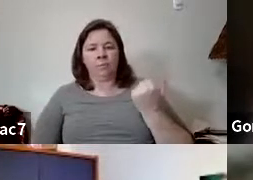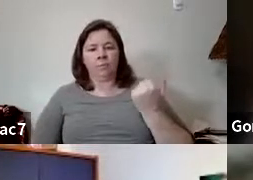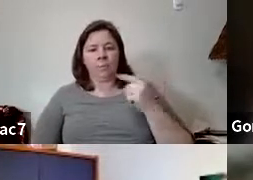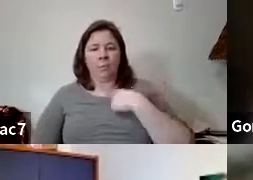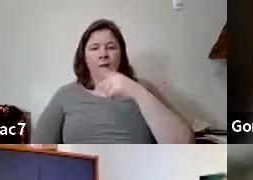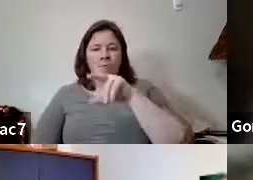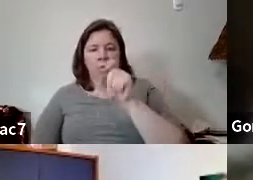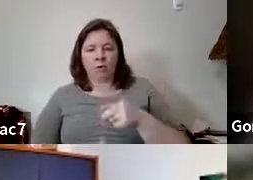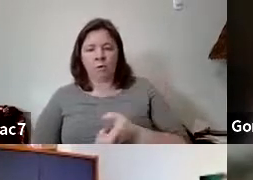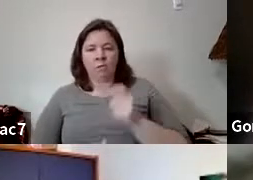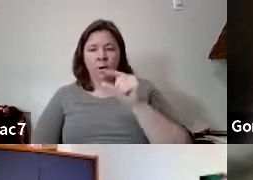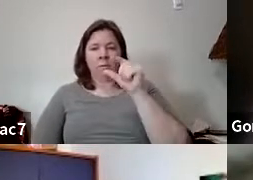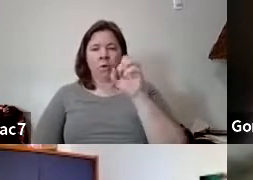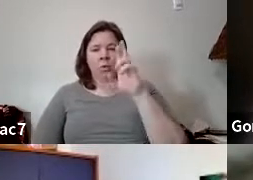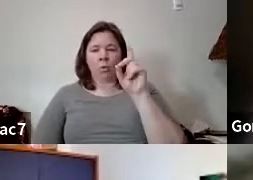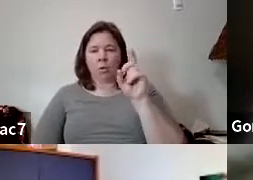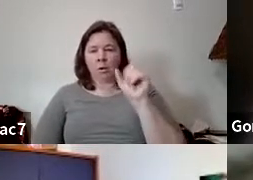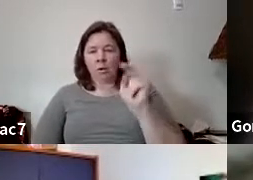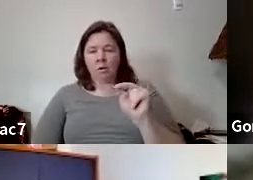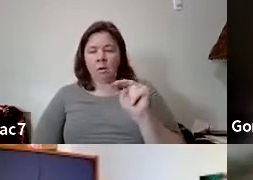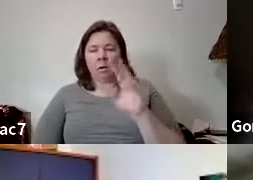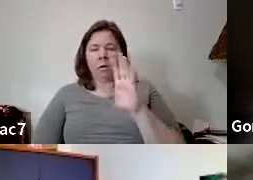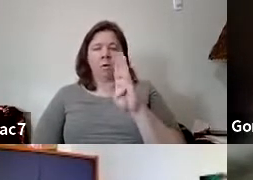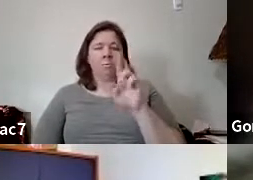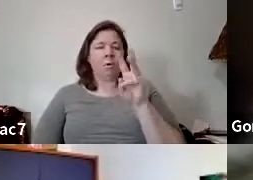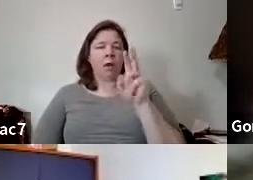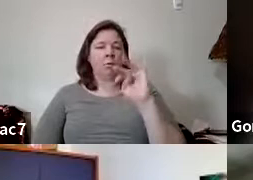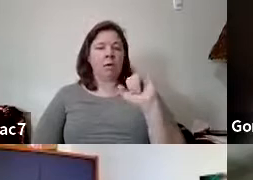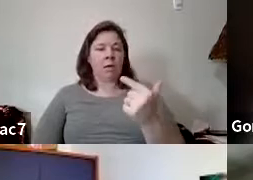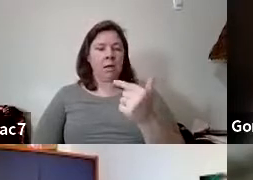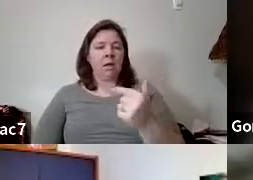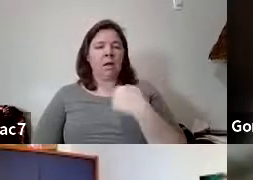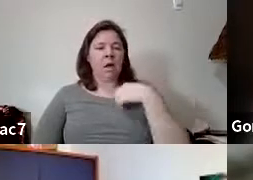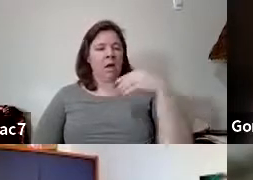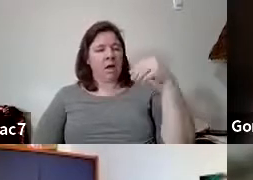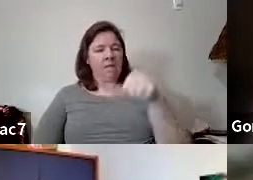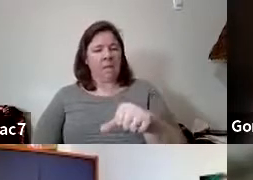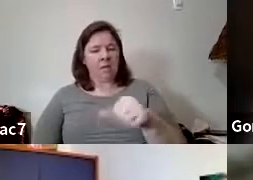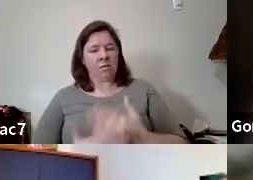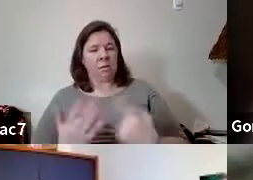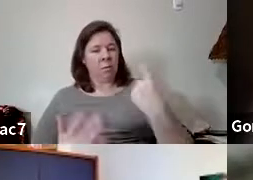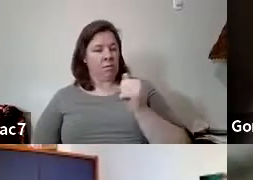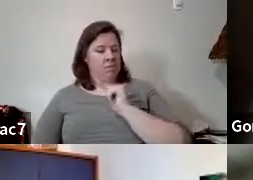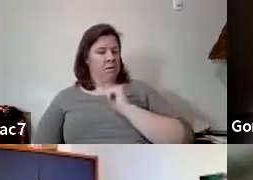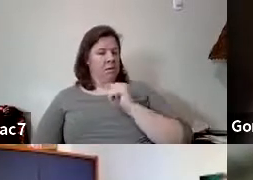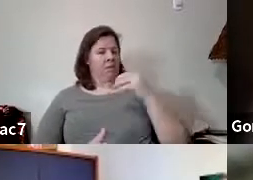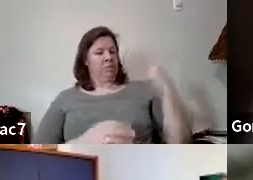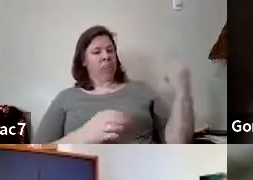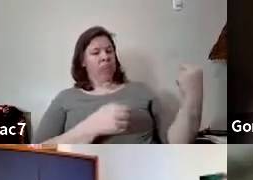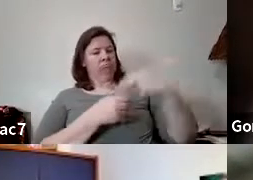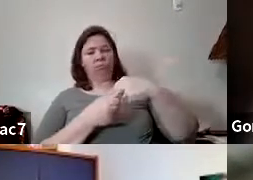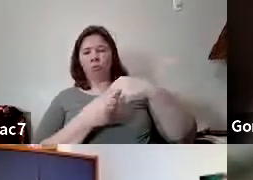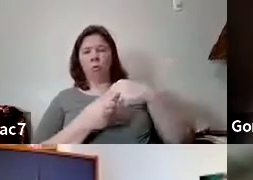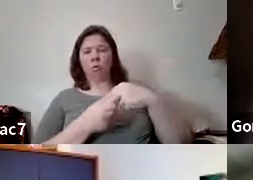question from Gordon Browning. It says, how can I pay for someone myself to come in? Gordon, great